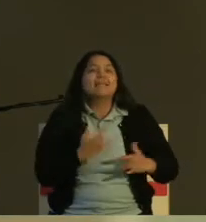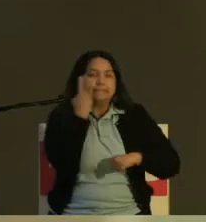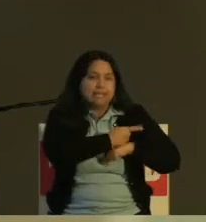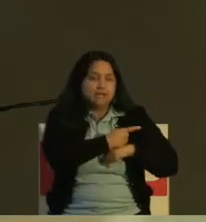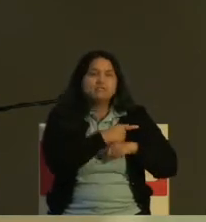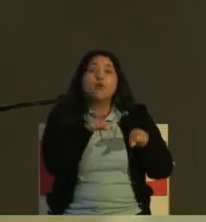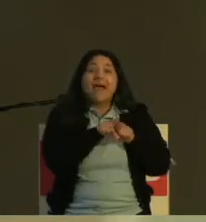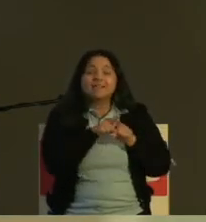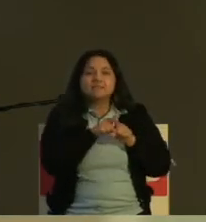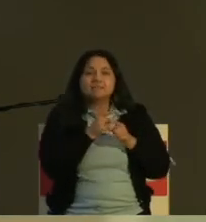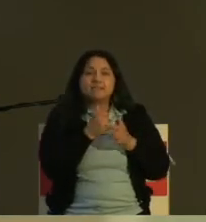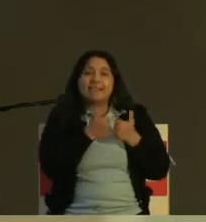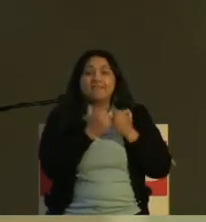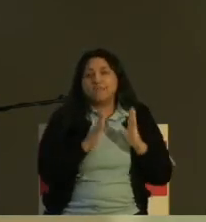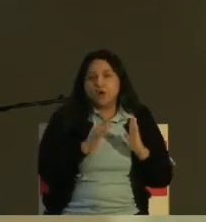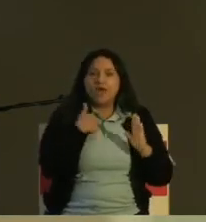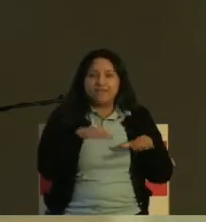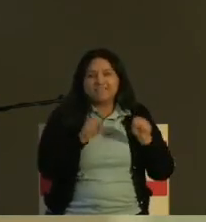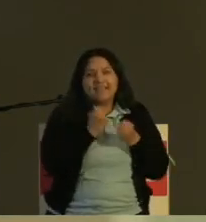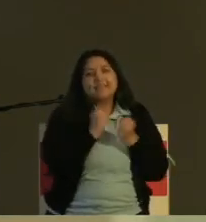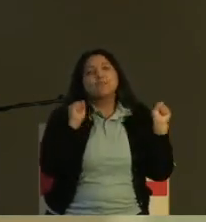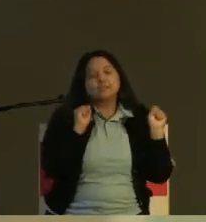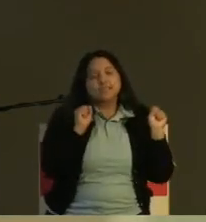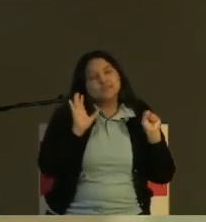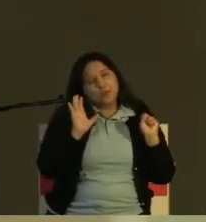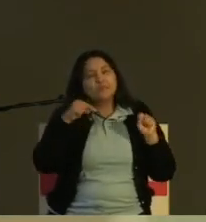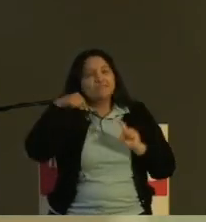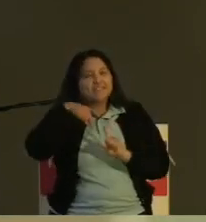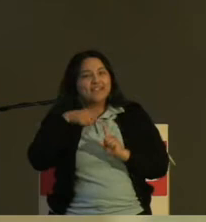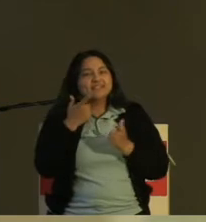liberties." So this is a slight adaptation too.